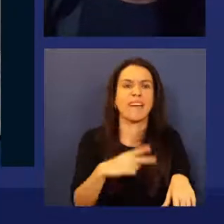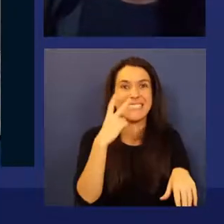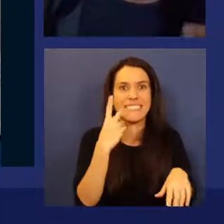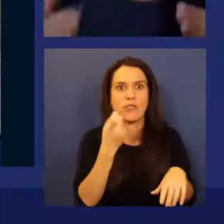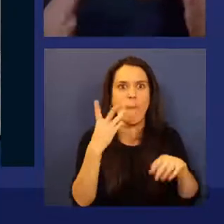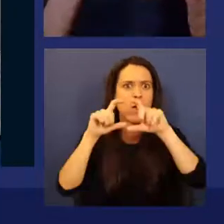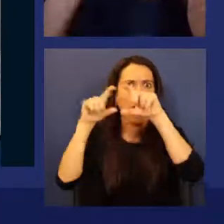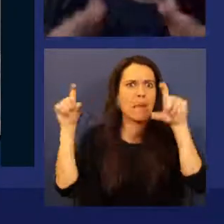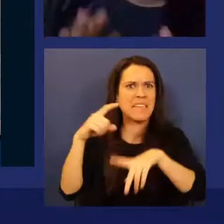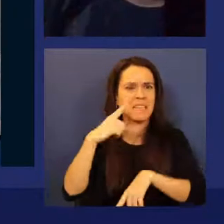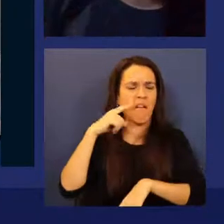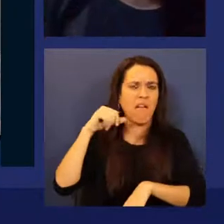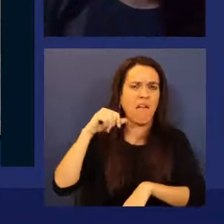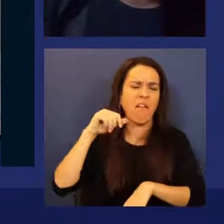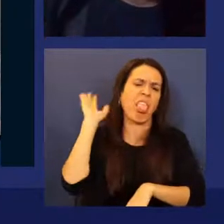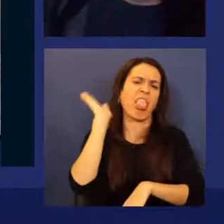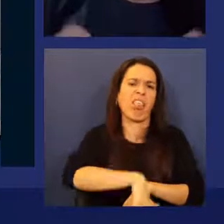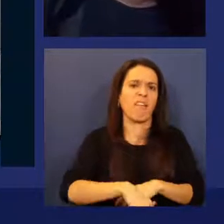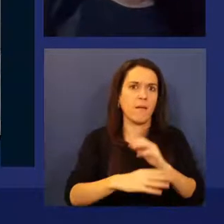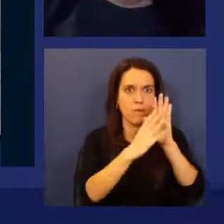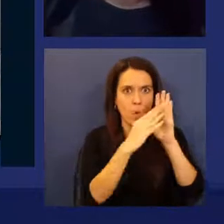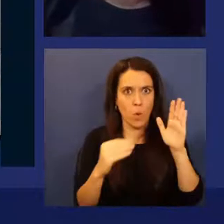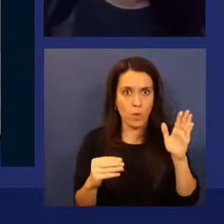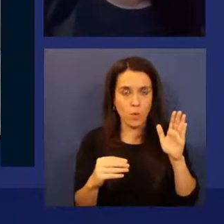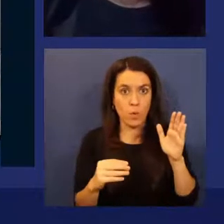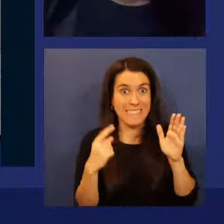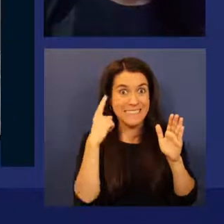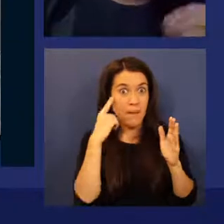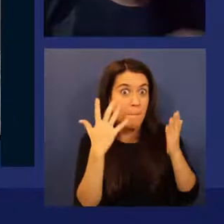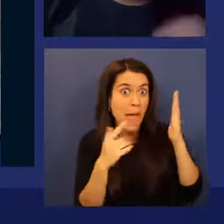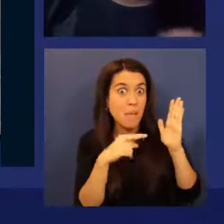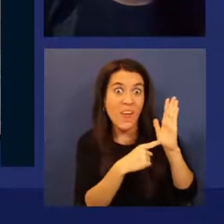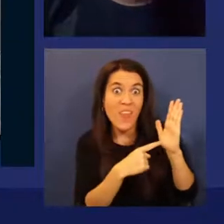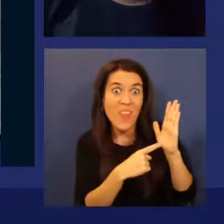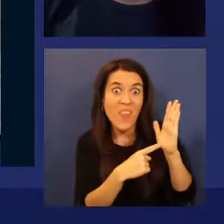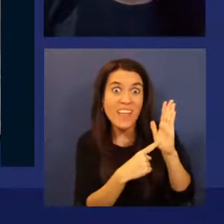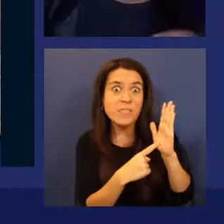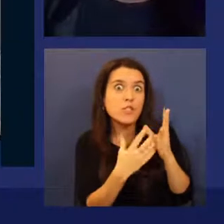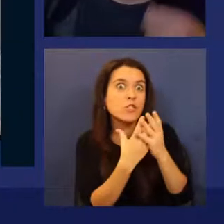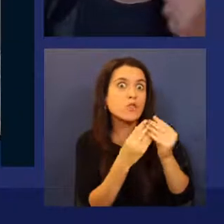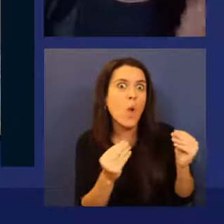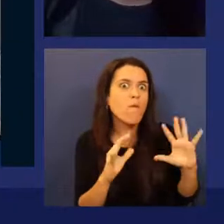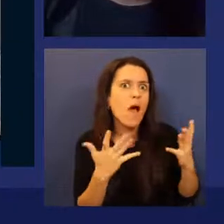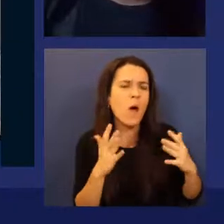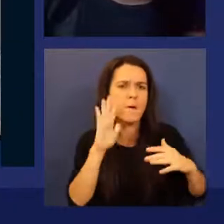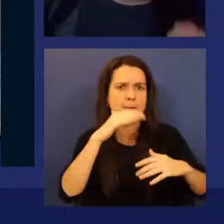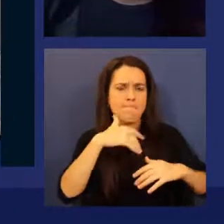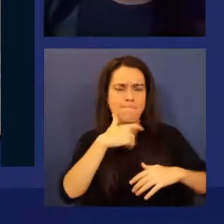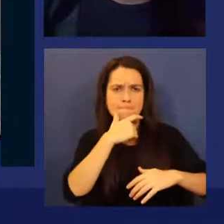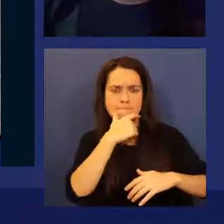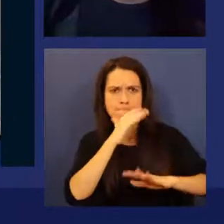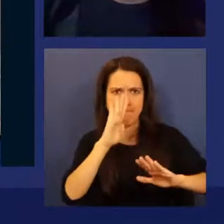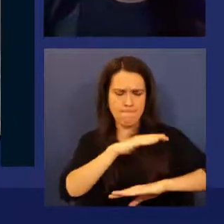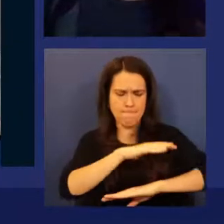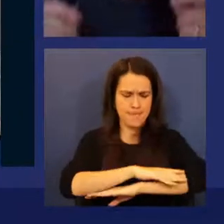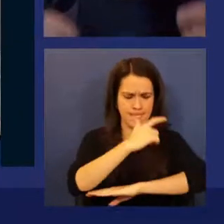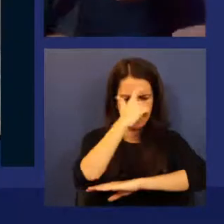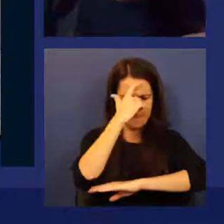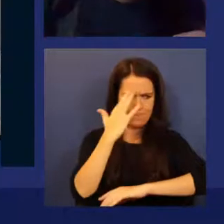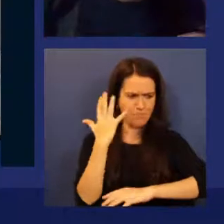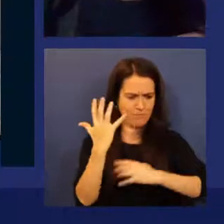do, when the solution might actually be just spend a little time, be intentional about your